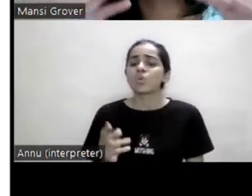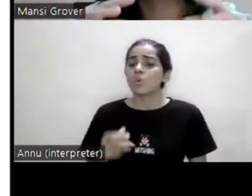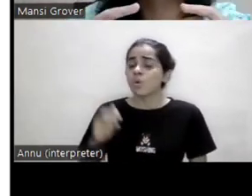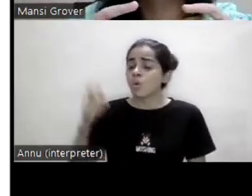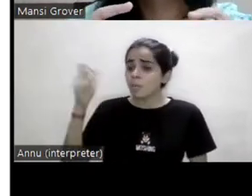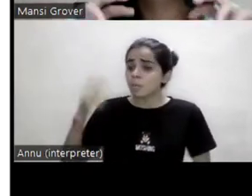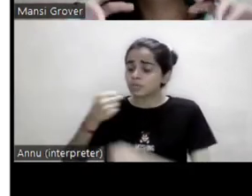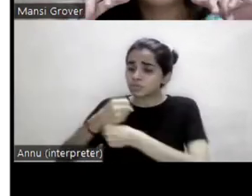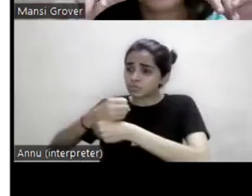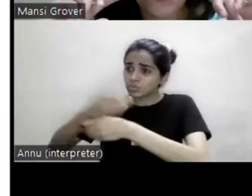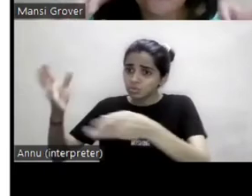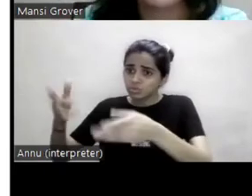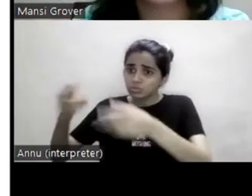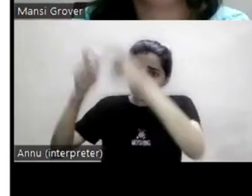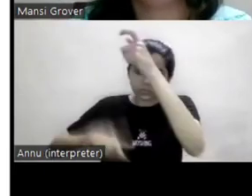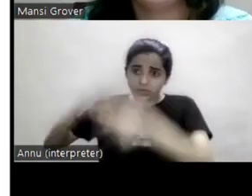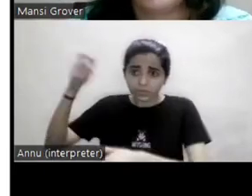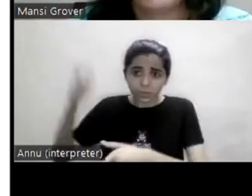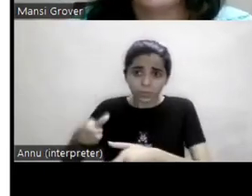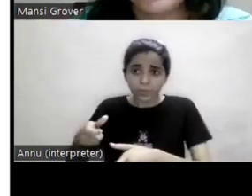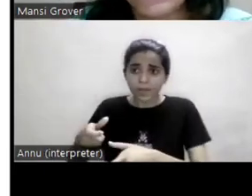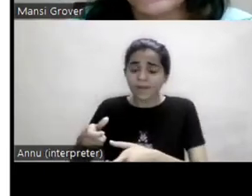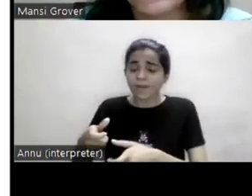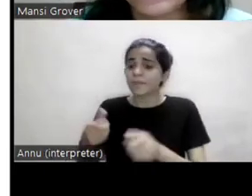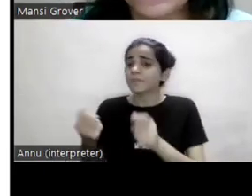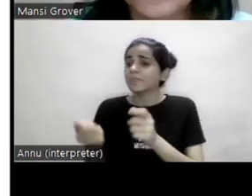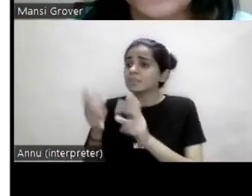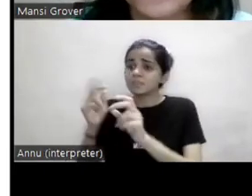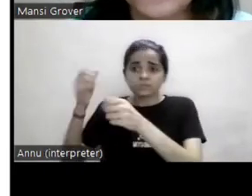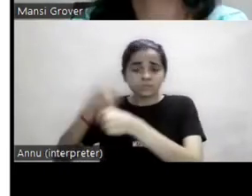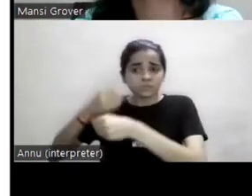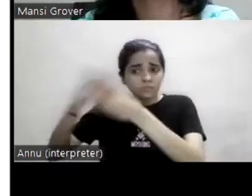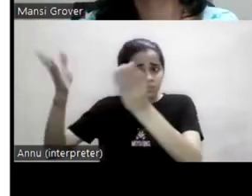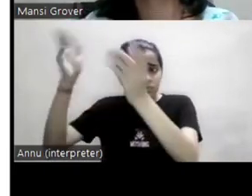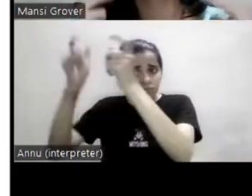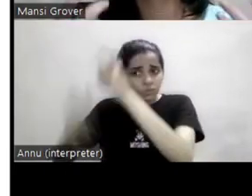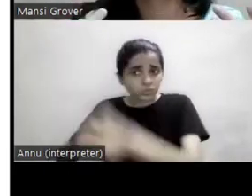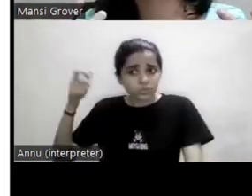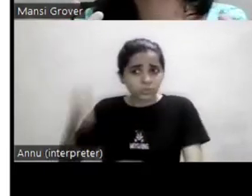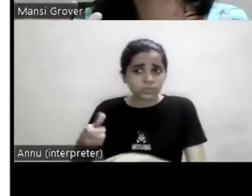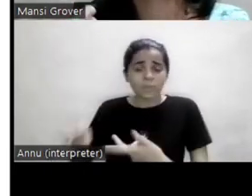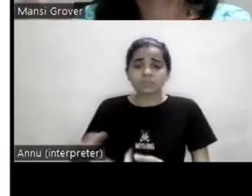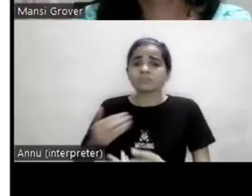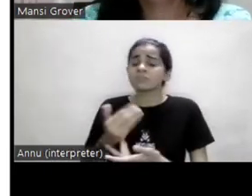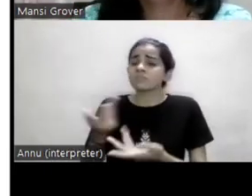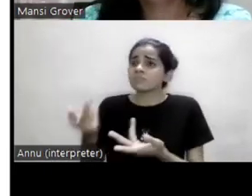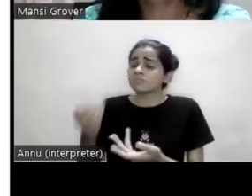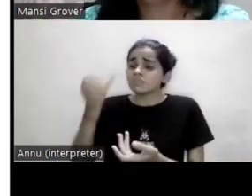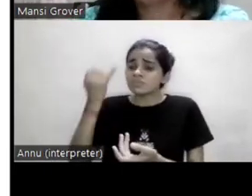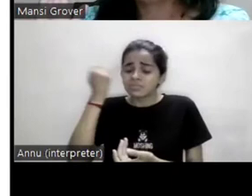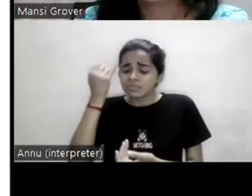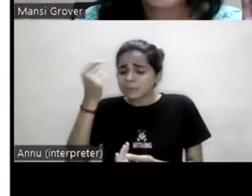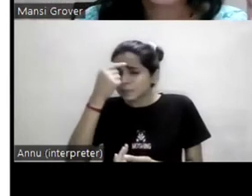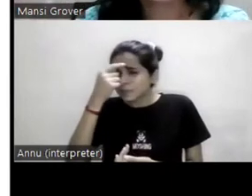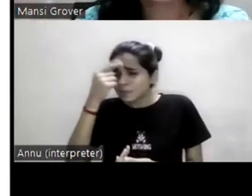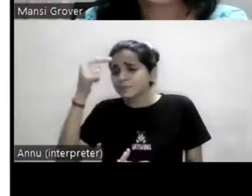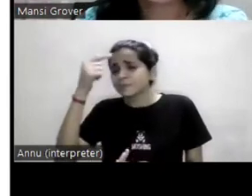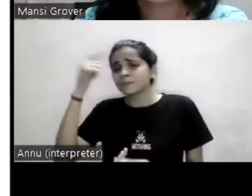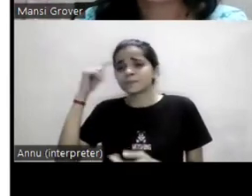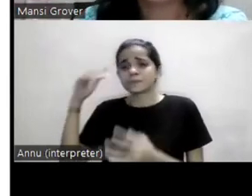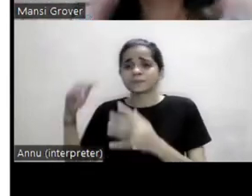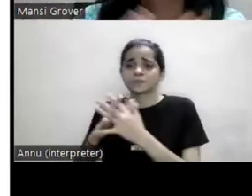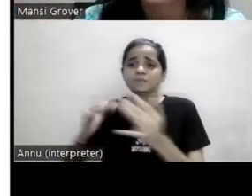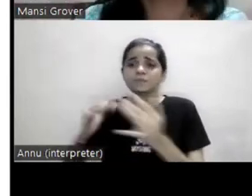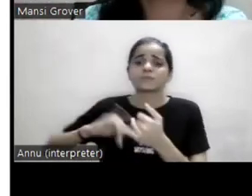know, overruling at the end, and, you know, you have this, again, this idea of, you know, the social